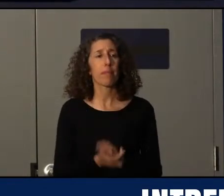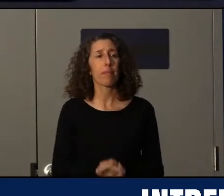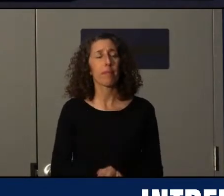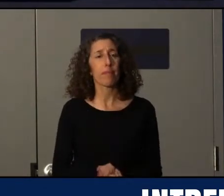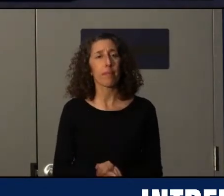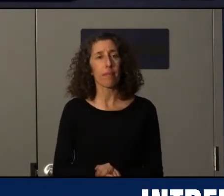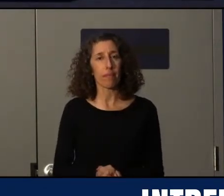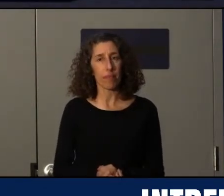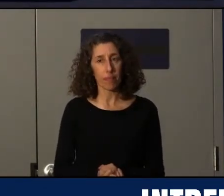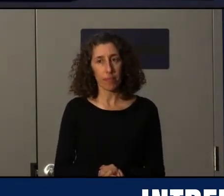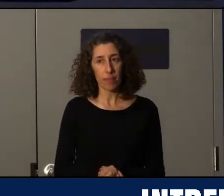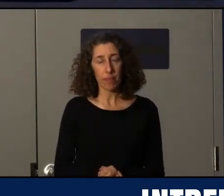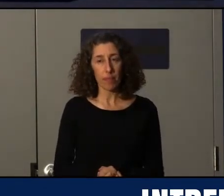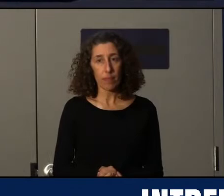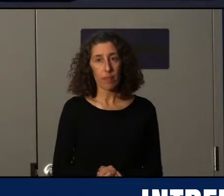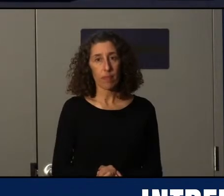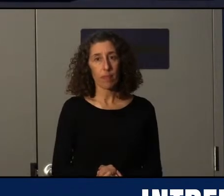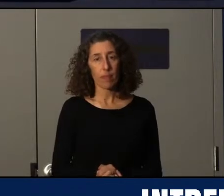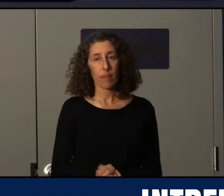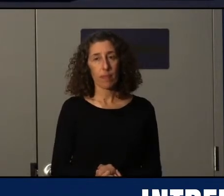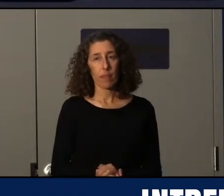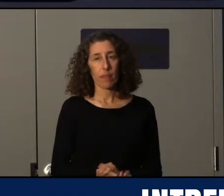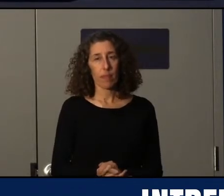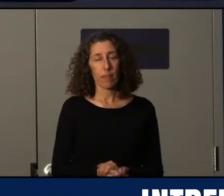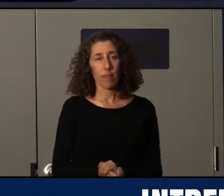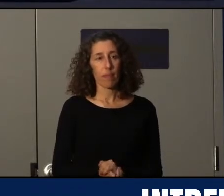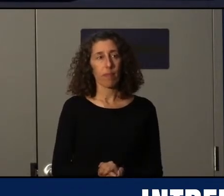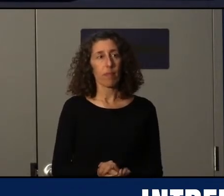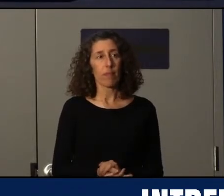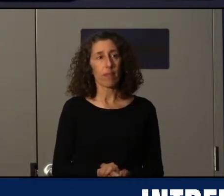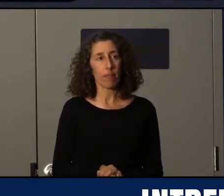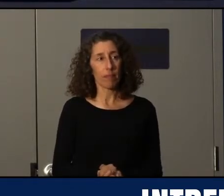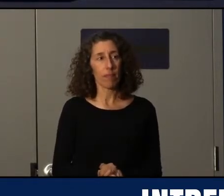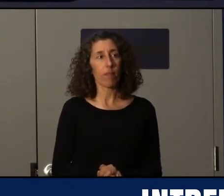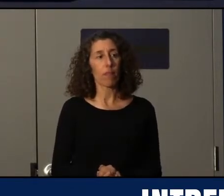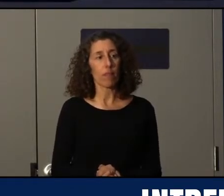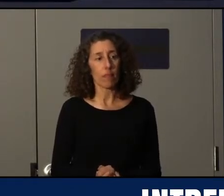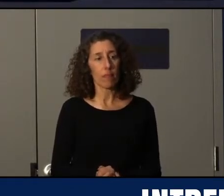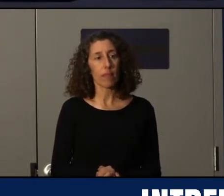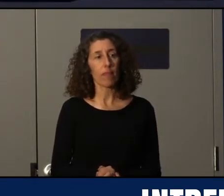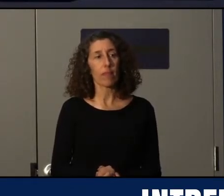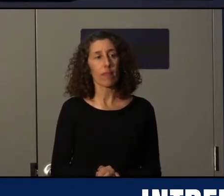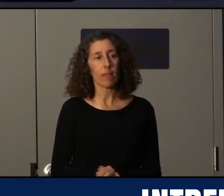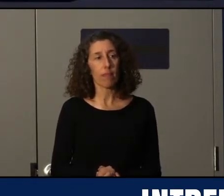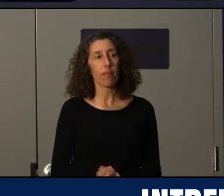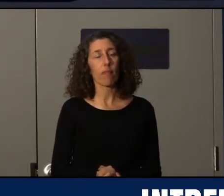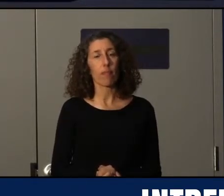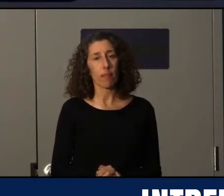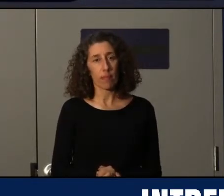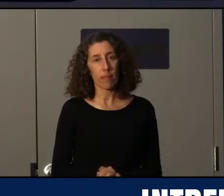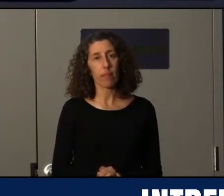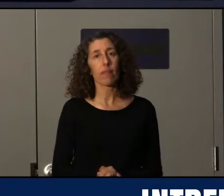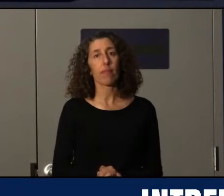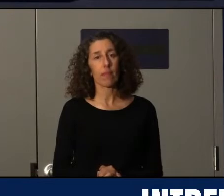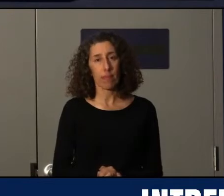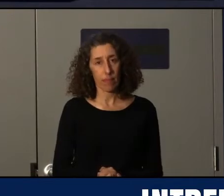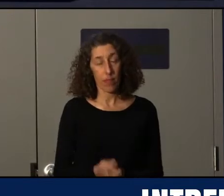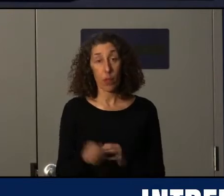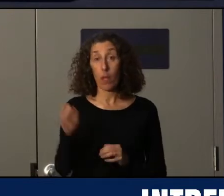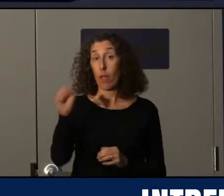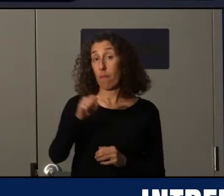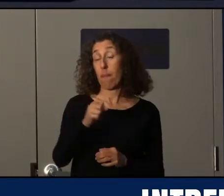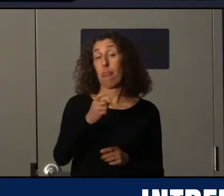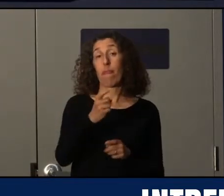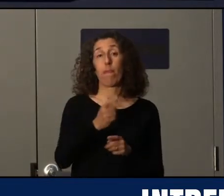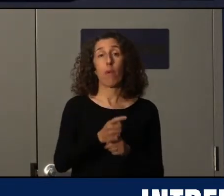I'm just going to say, I think as we look more, not just to the commercial side of, increasing the number of people that can have access to space, and